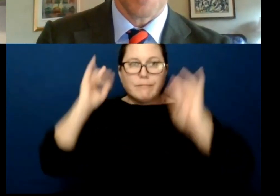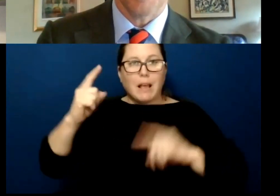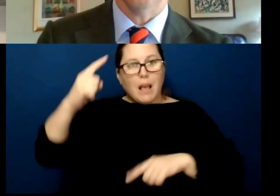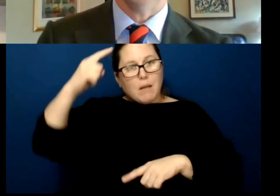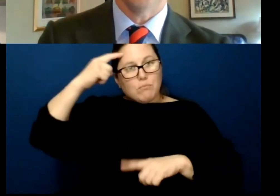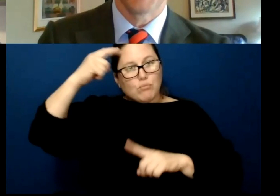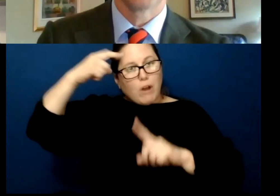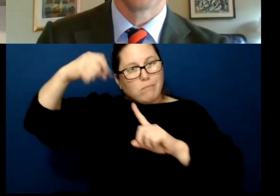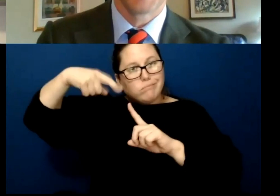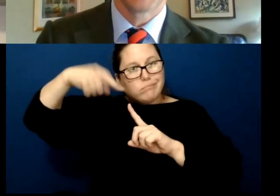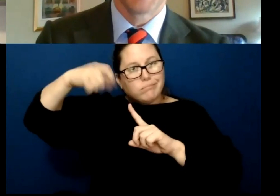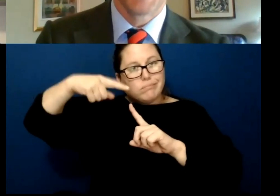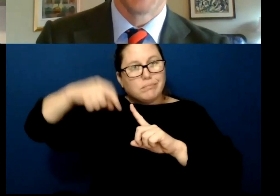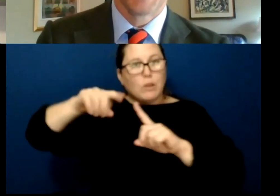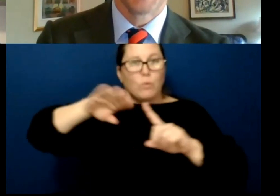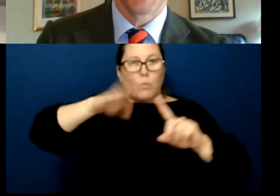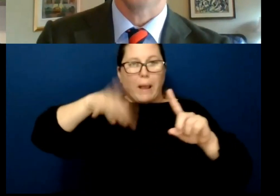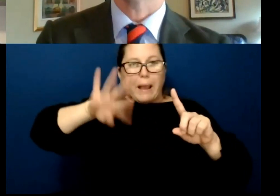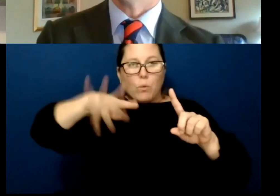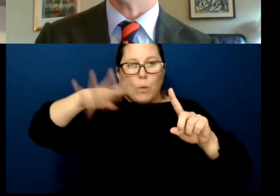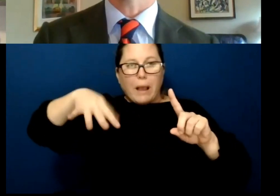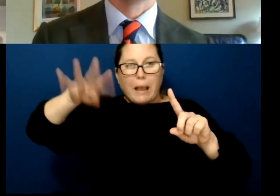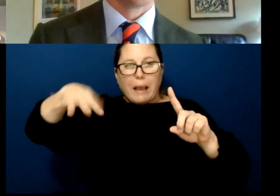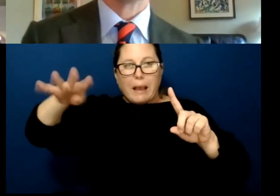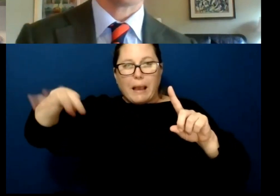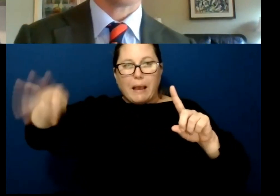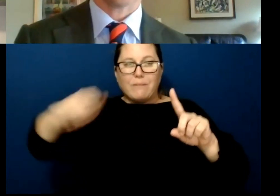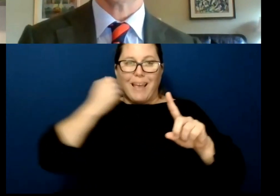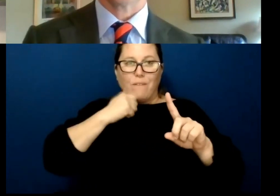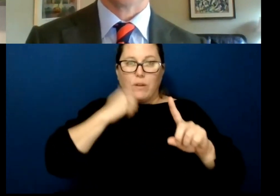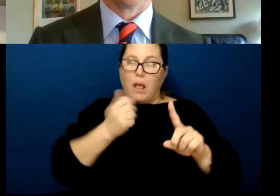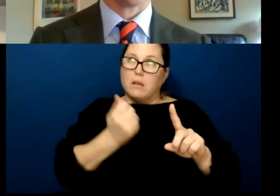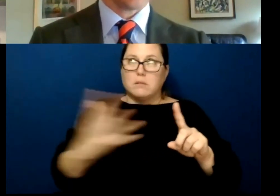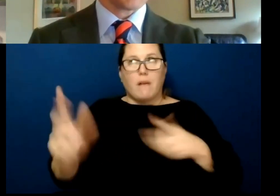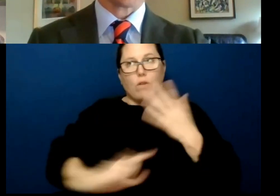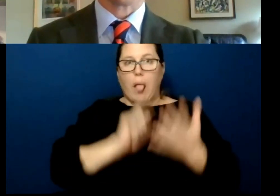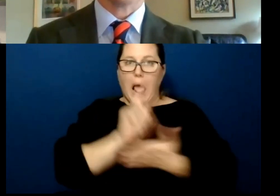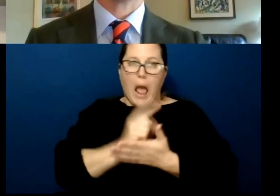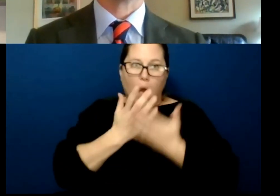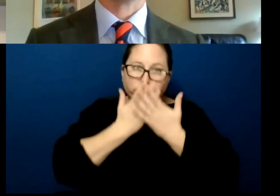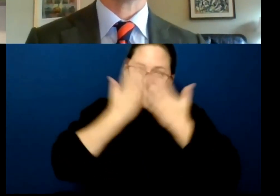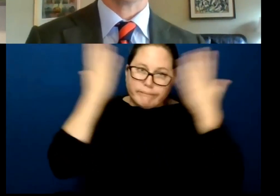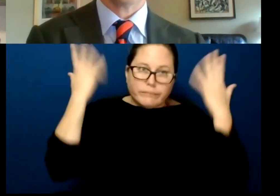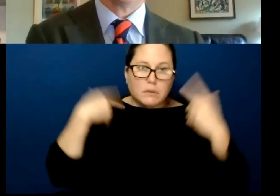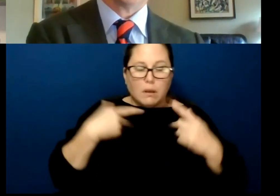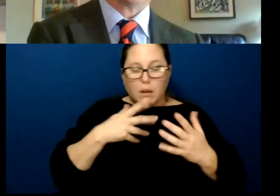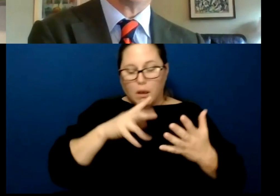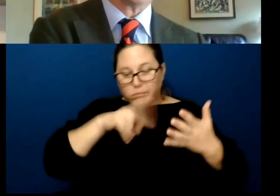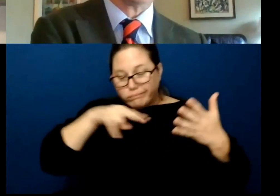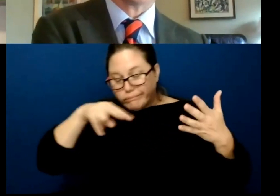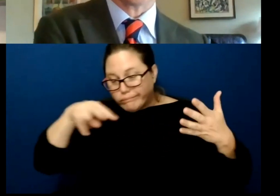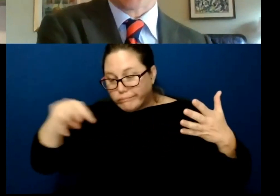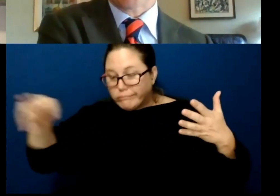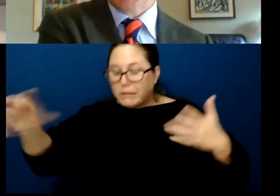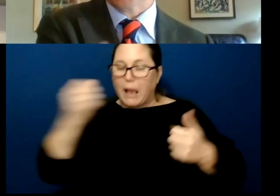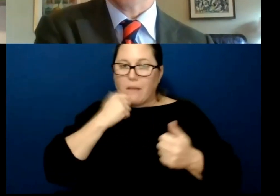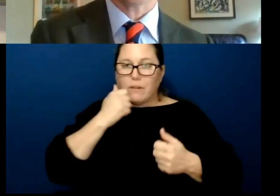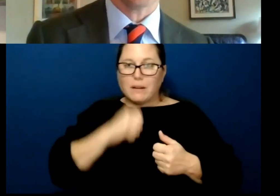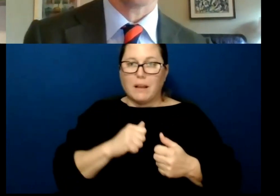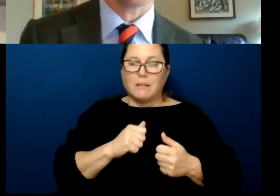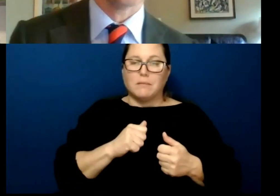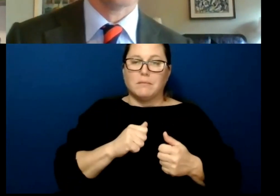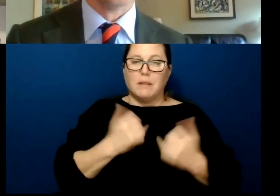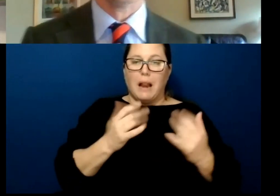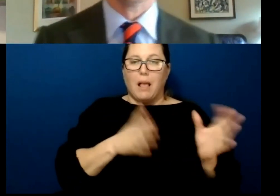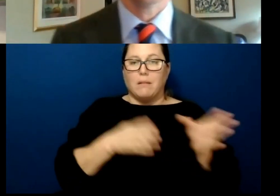day, and do that as well. Wow. Thank you very much for that. Mr. Fermil, tell us about your day in the ER, probably a